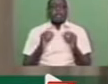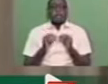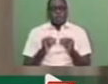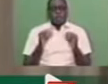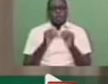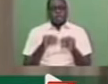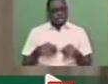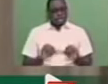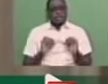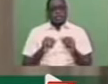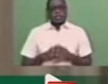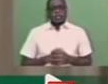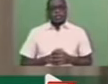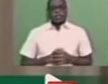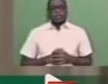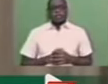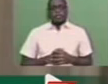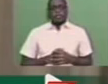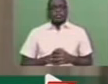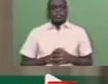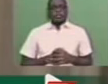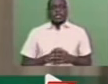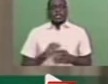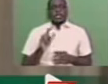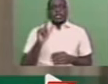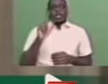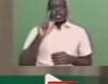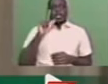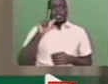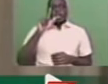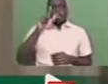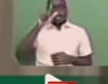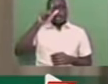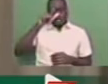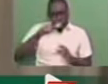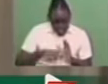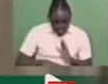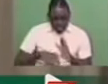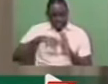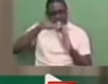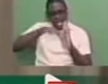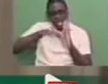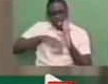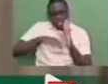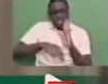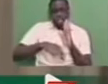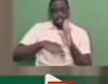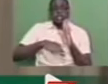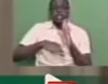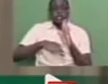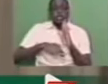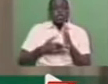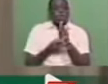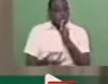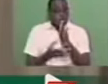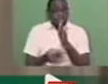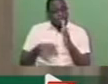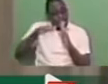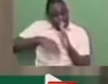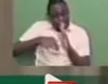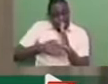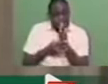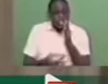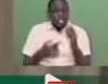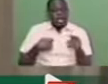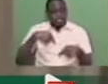Lowest oil production for over half a century. Lowest oil production for over half a century under this